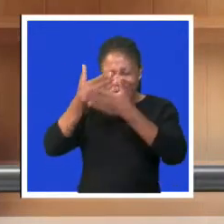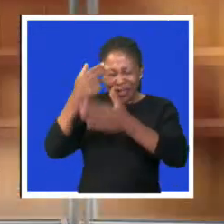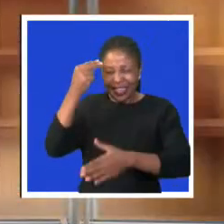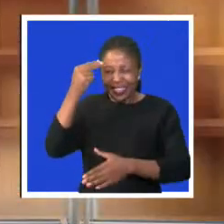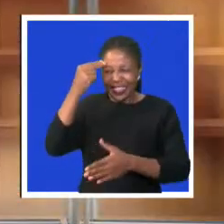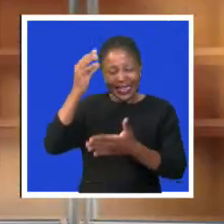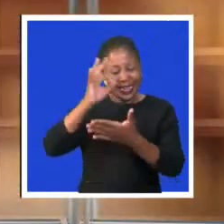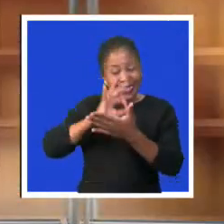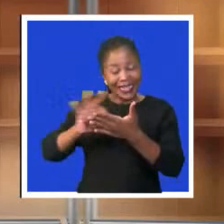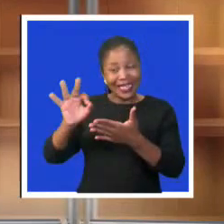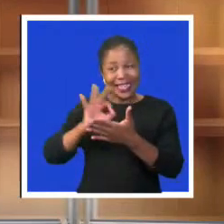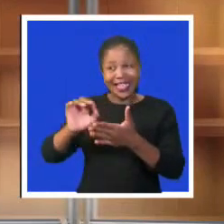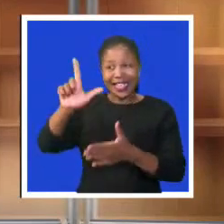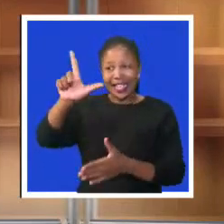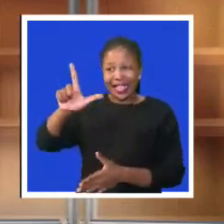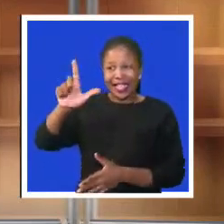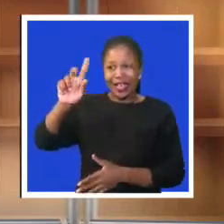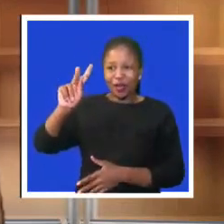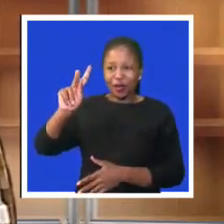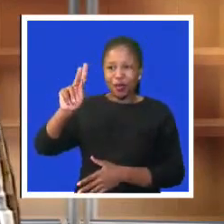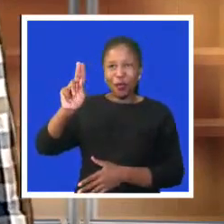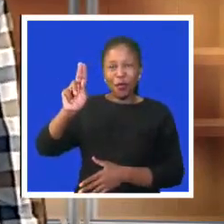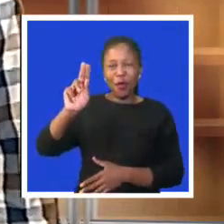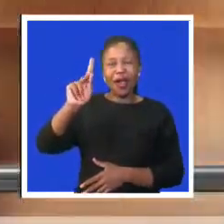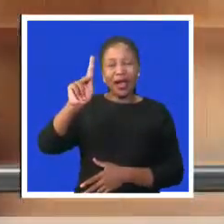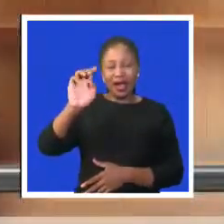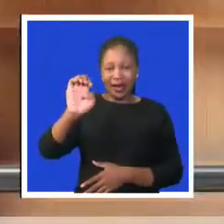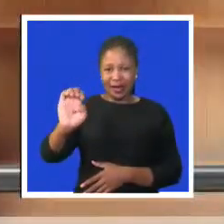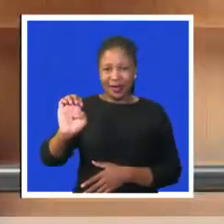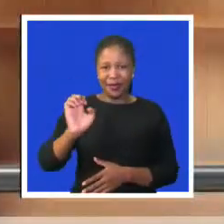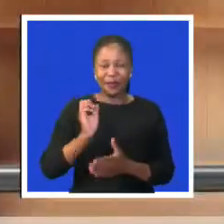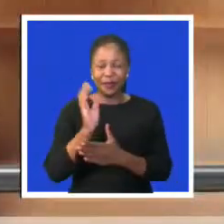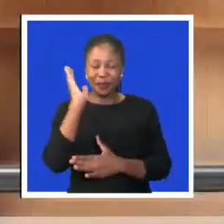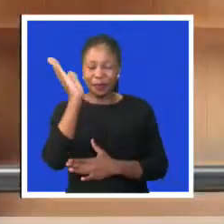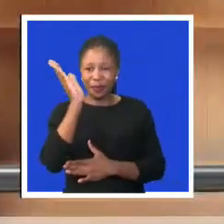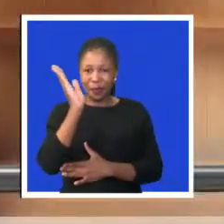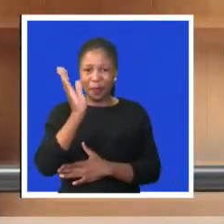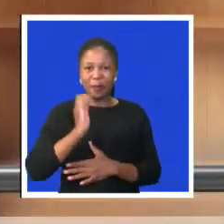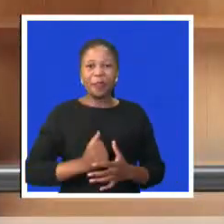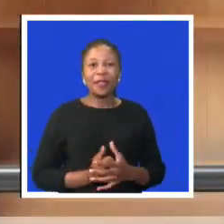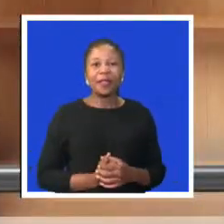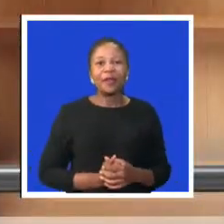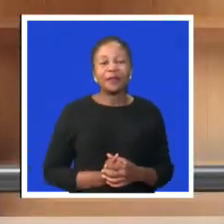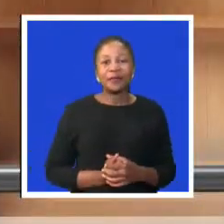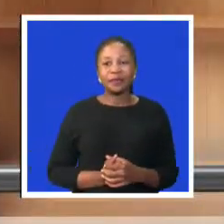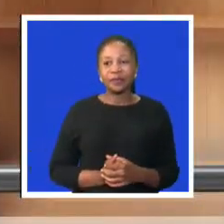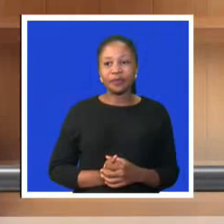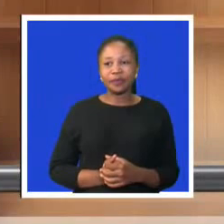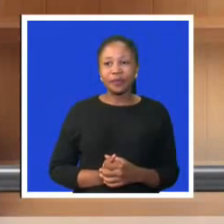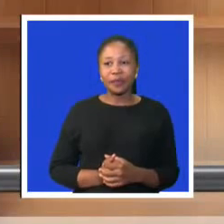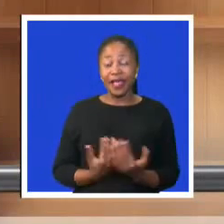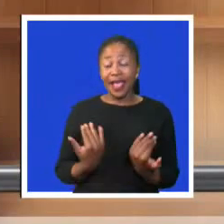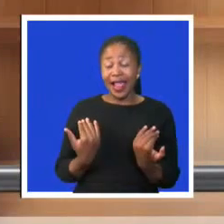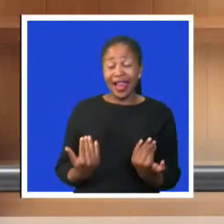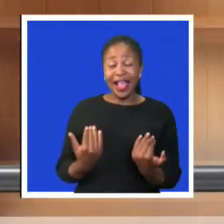Thank you, Nogwazi. No, Nogwazi. it's actually Nogwazi. Sorry about that. All right, Thank you, Form 4s, Nogwazi. I think you are ready for